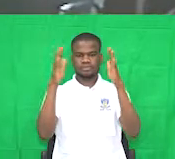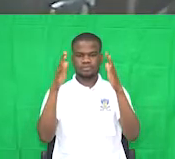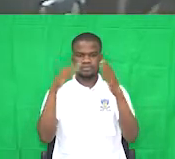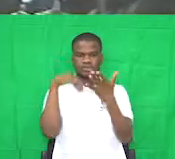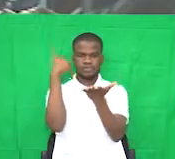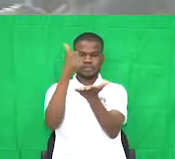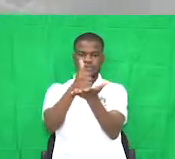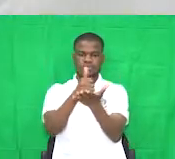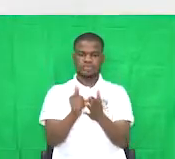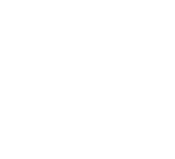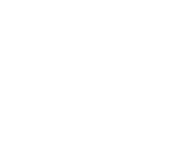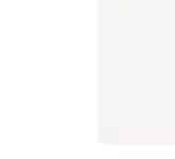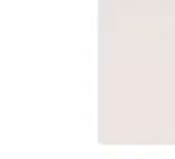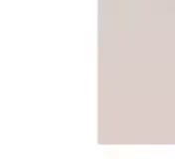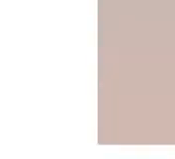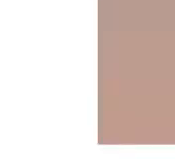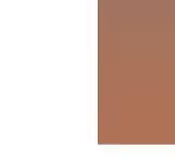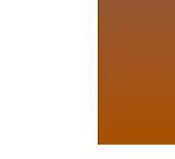Amen.